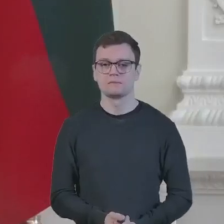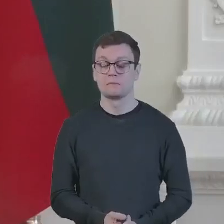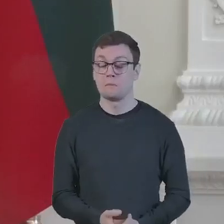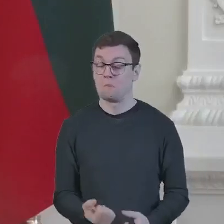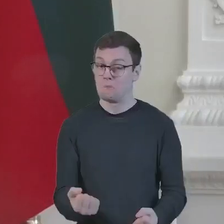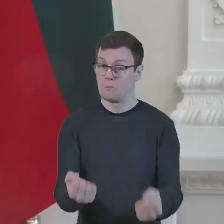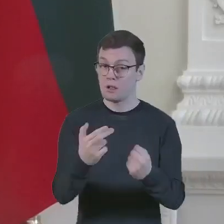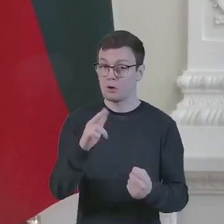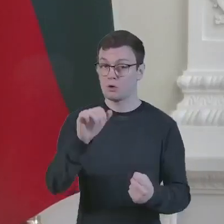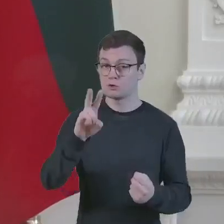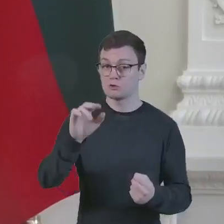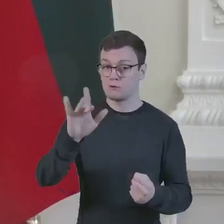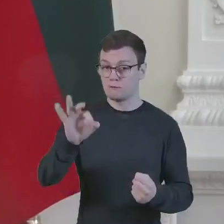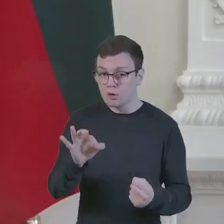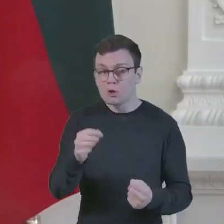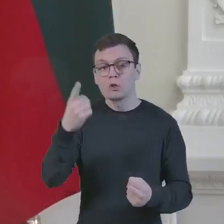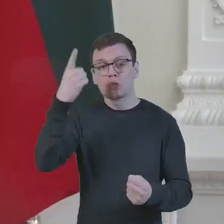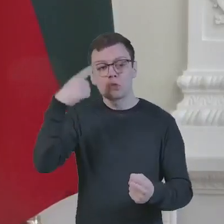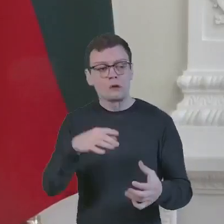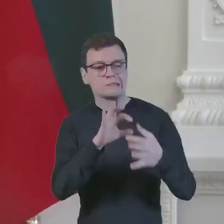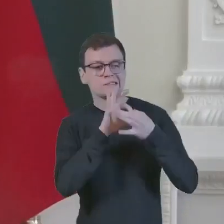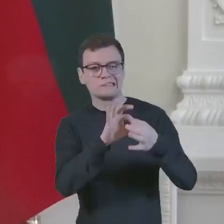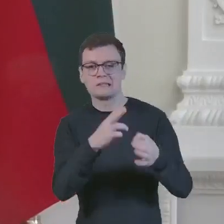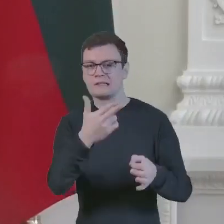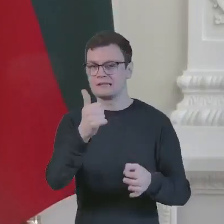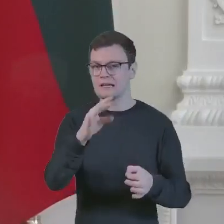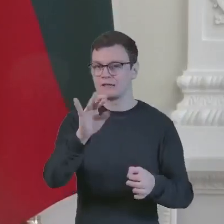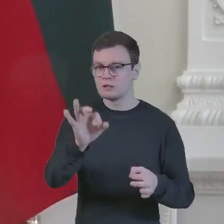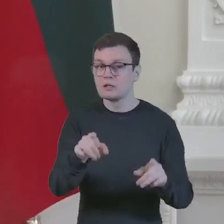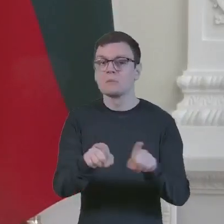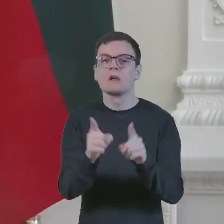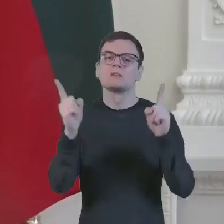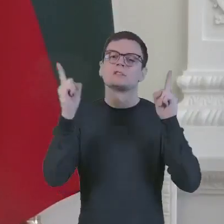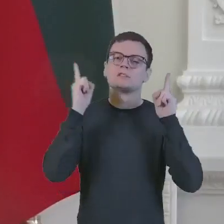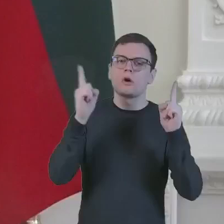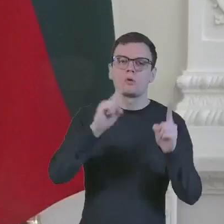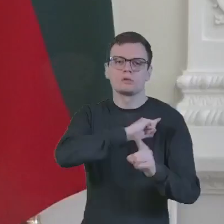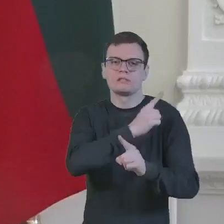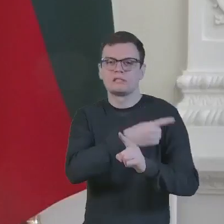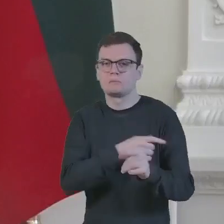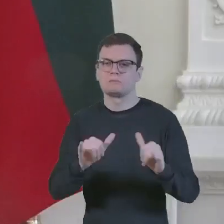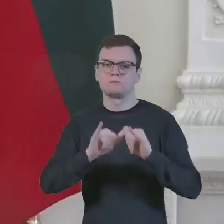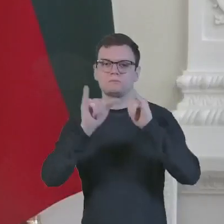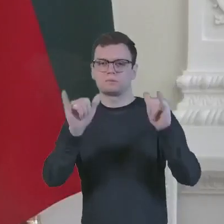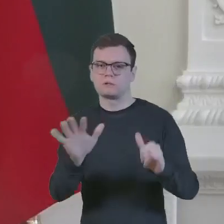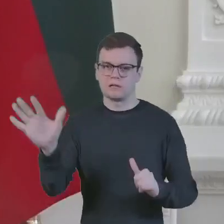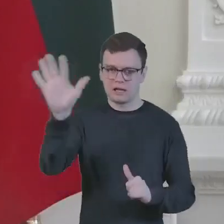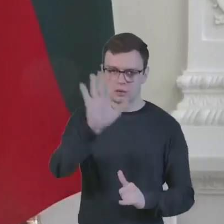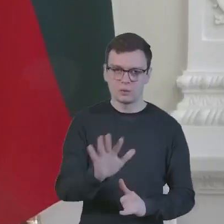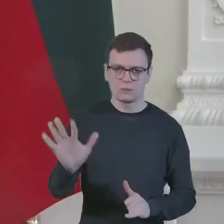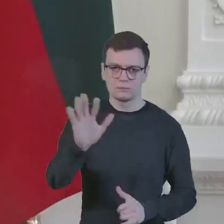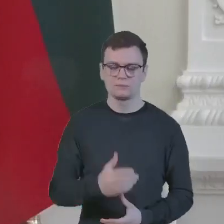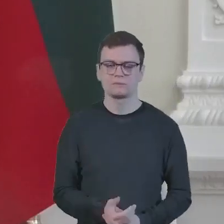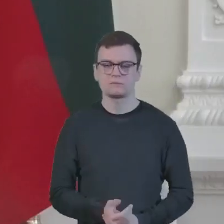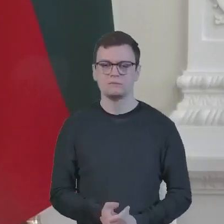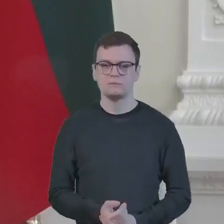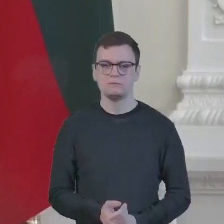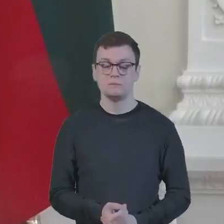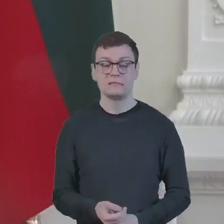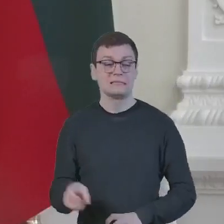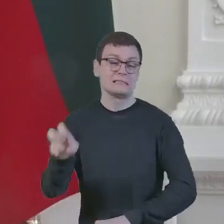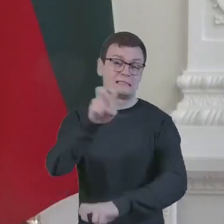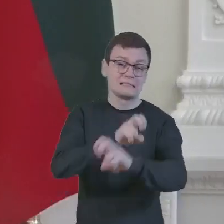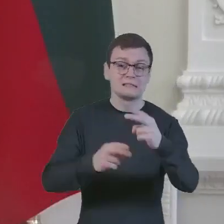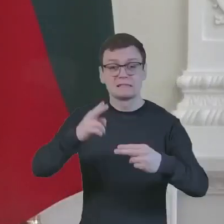Also support Kosovo's aspirations to pursue closer ties with NATO and to contribute in this way to strengthening the security in